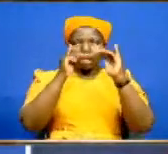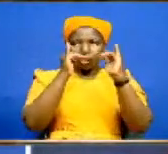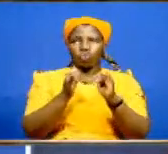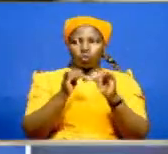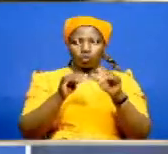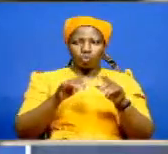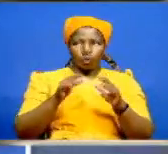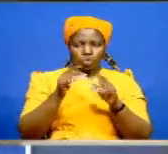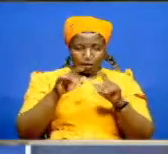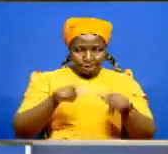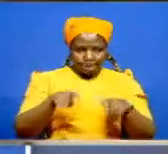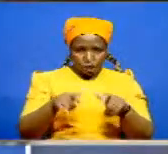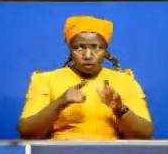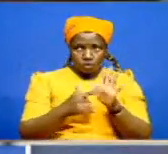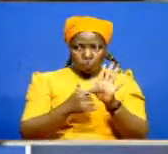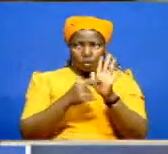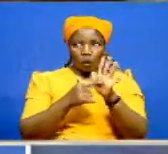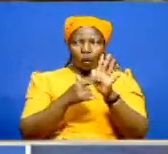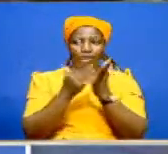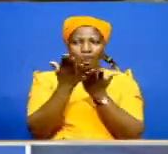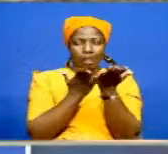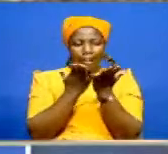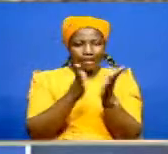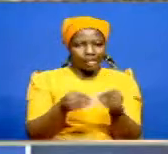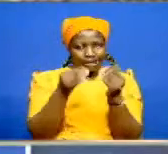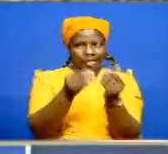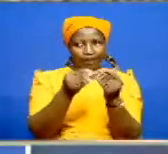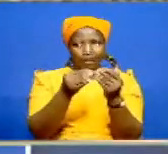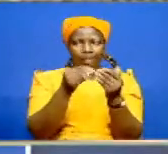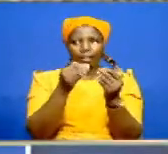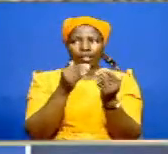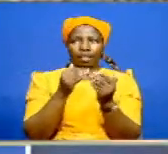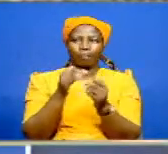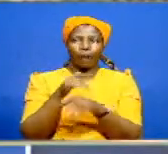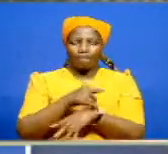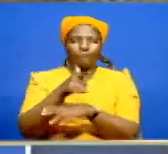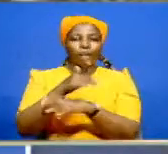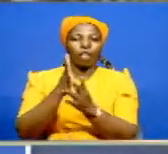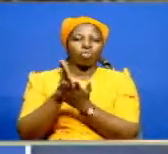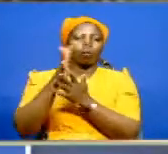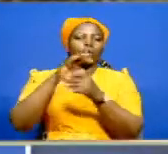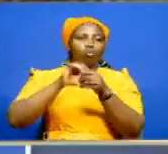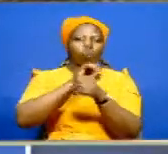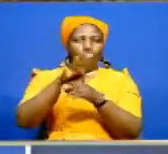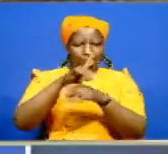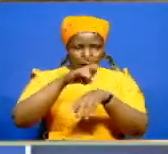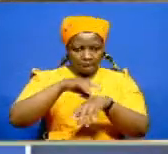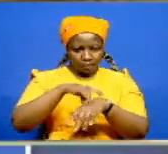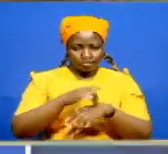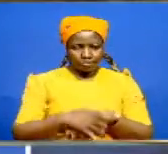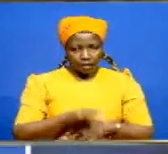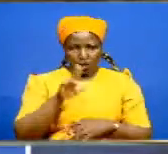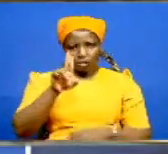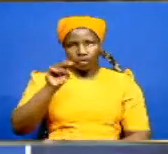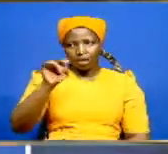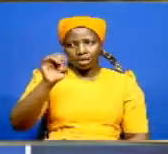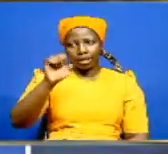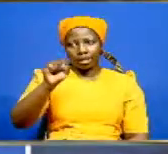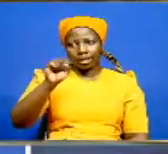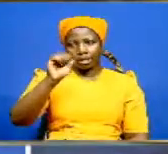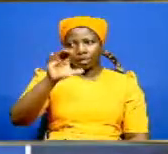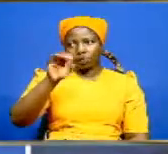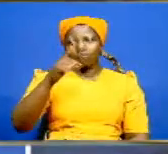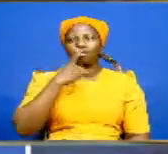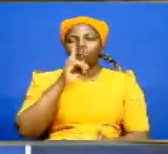by the radio medium throughout the COVID-19 crisis. Mtaweza kufanya kazi wasanii watano. UNESCO says the 10th edition of the World Radio